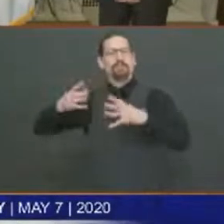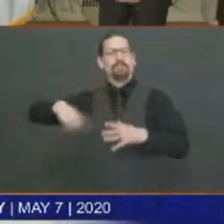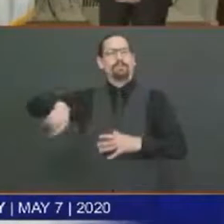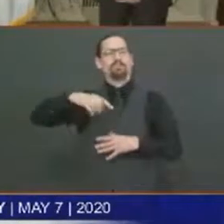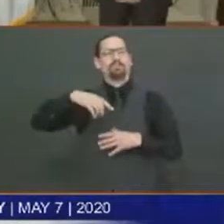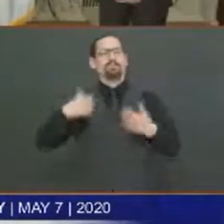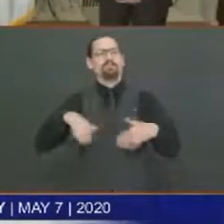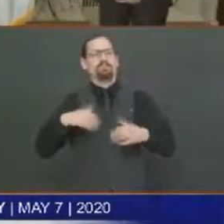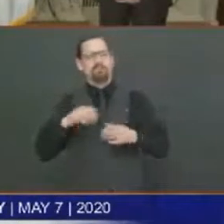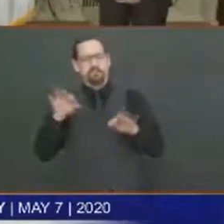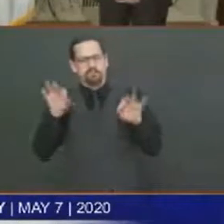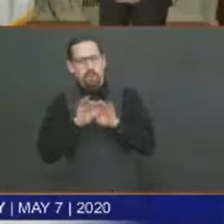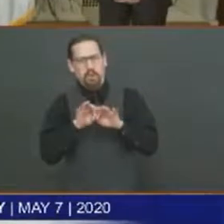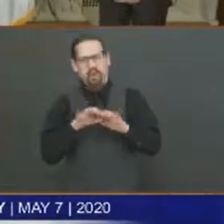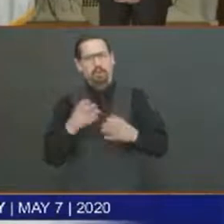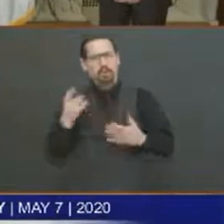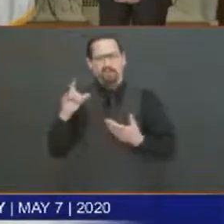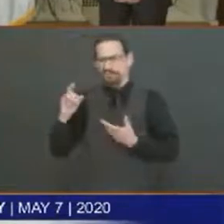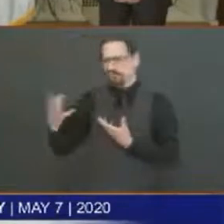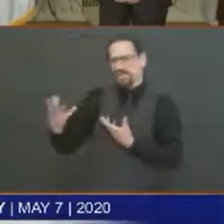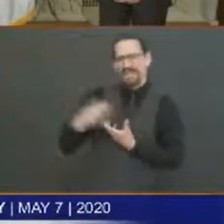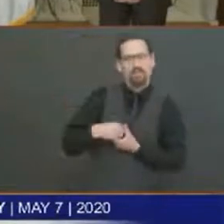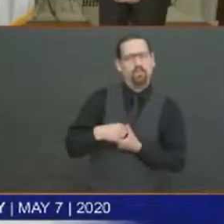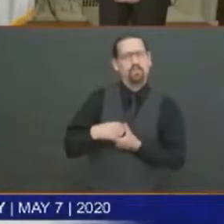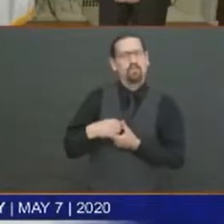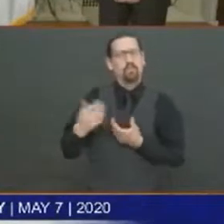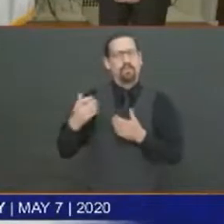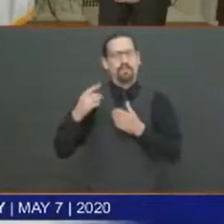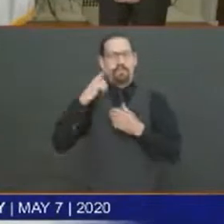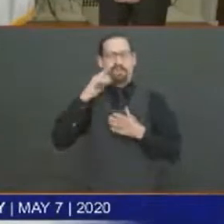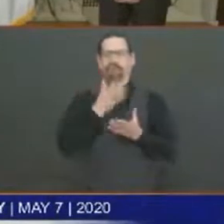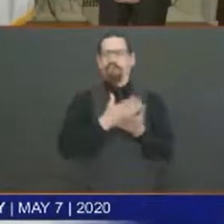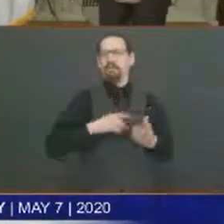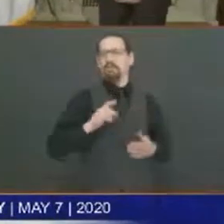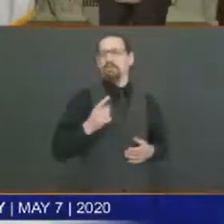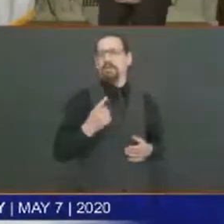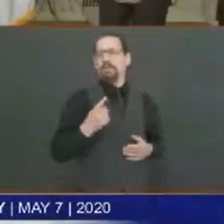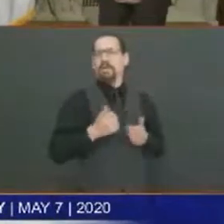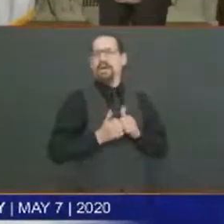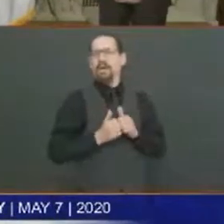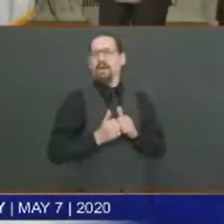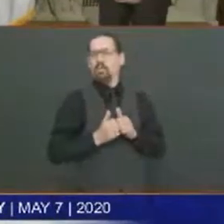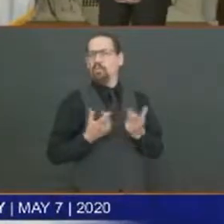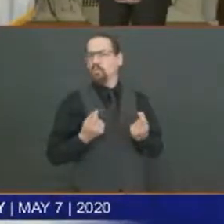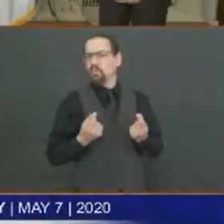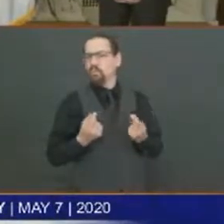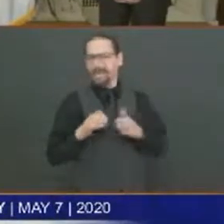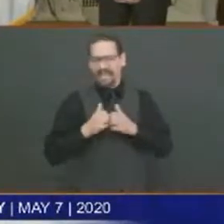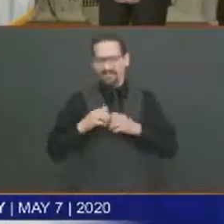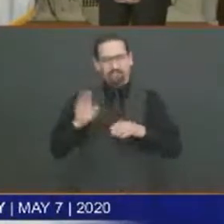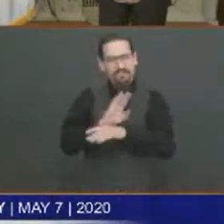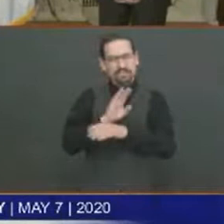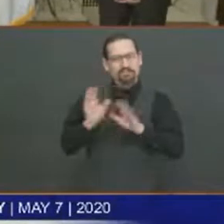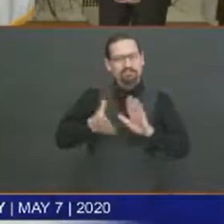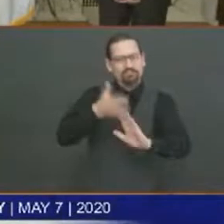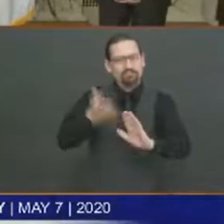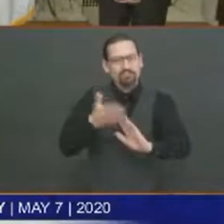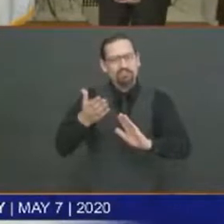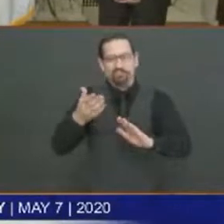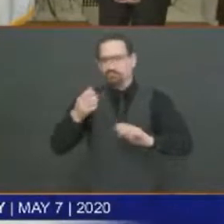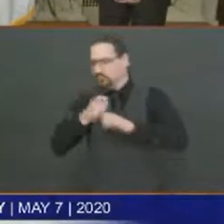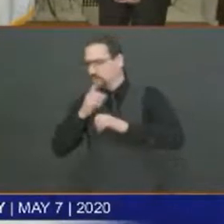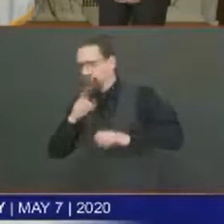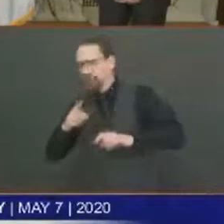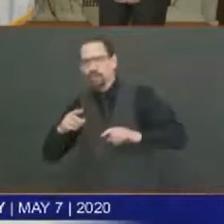We've already begun thinking about how to make sure businesses within communities hardest hit are able to